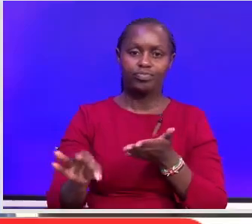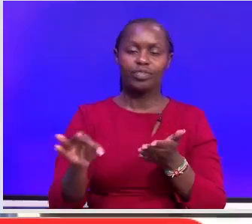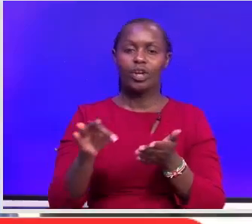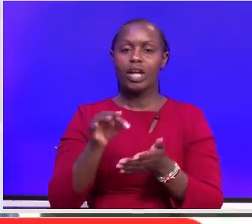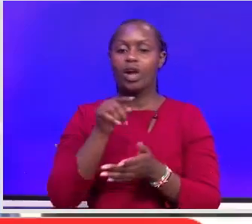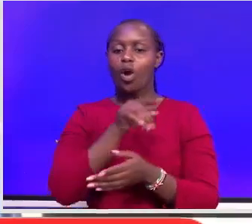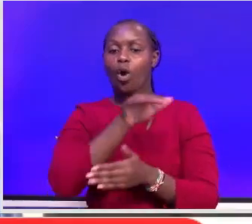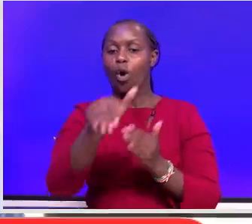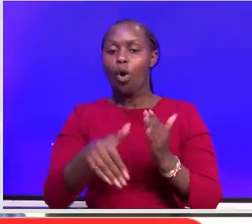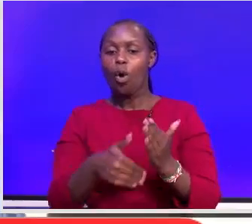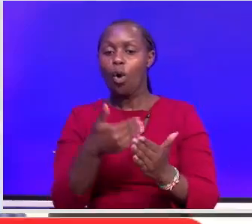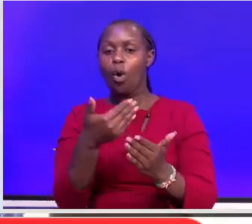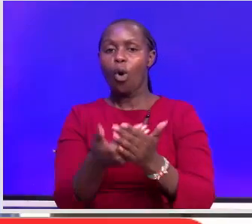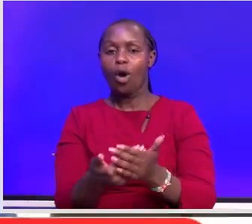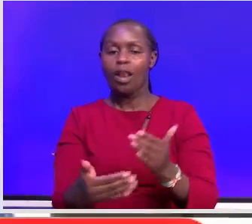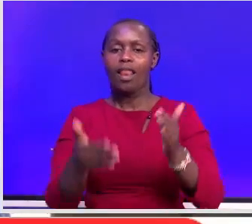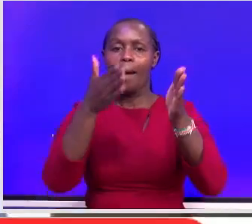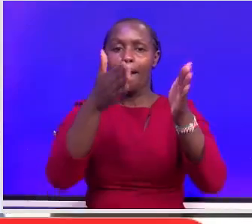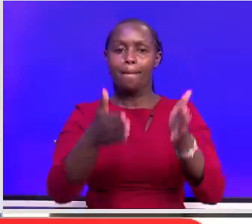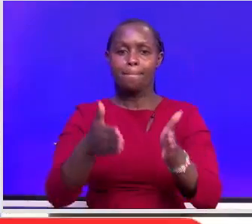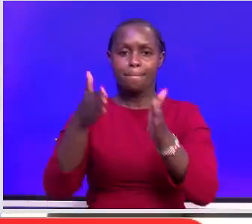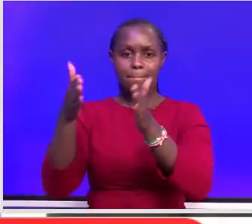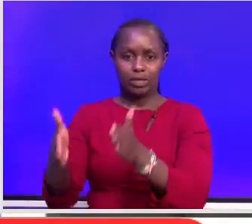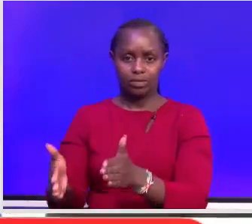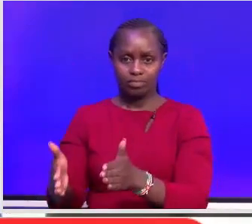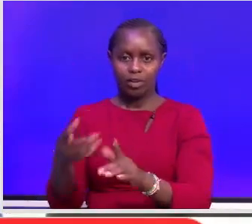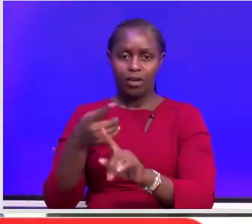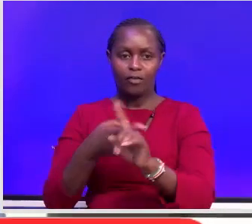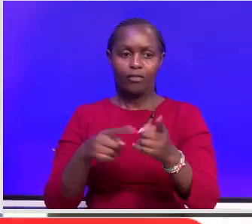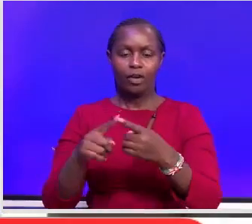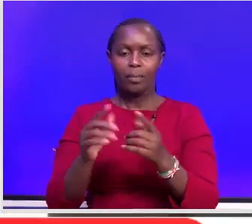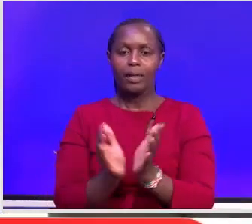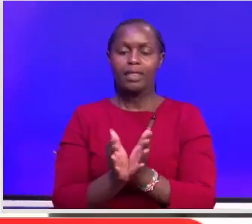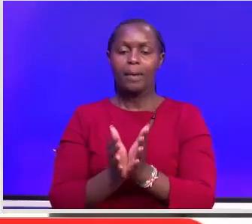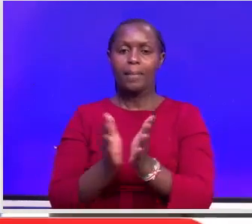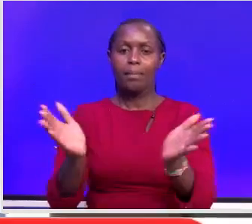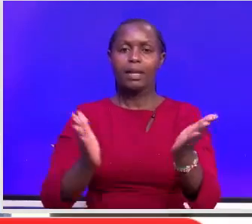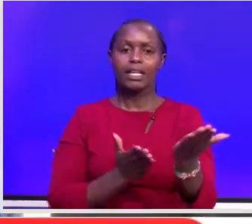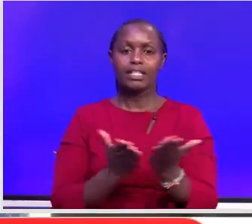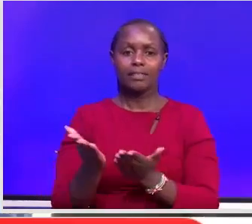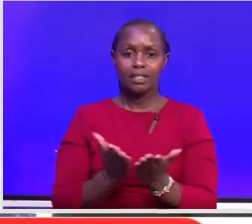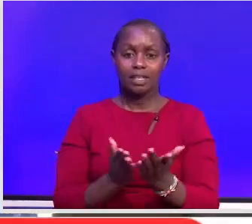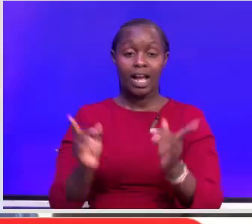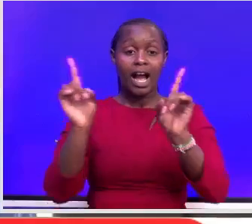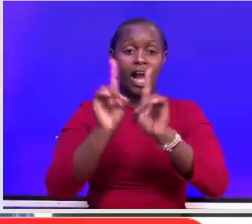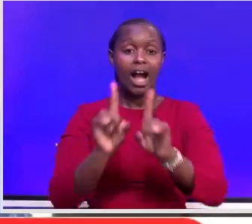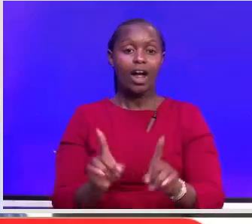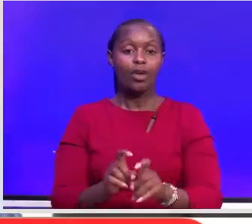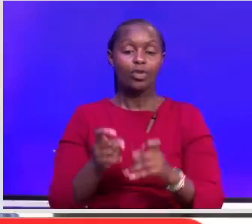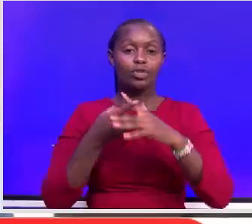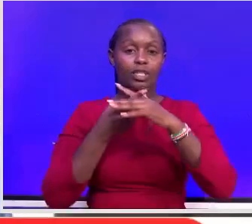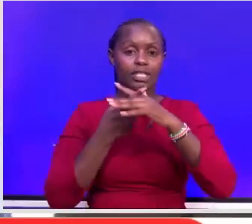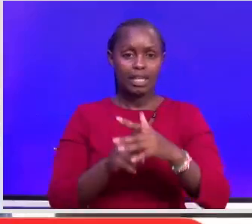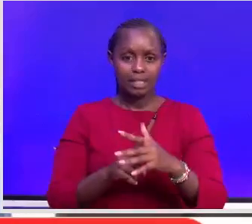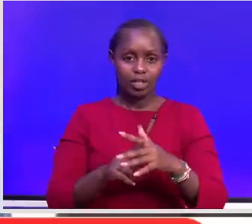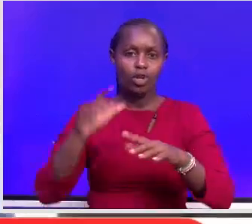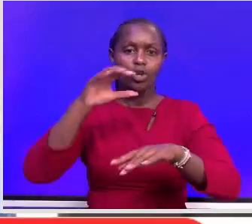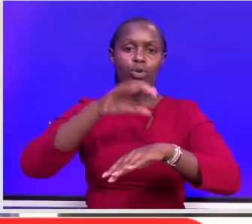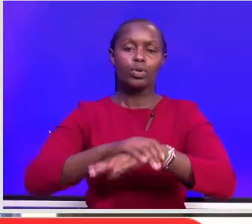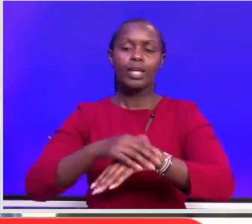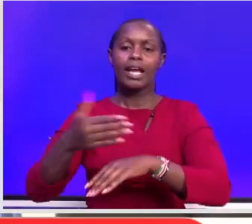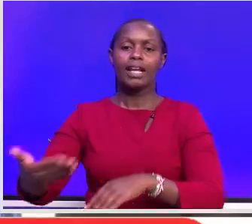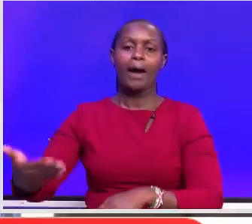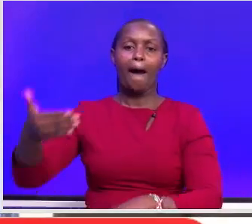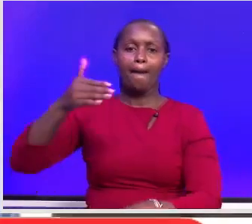these cases, these persons from the public service, and institute recovery